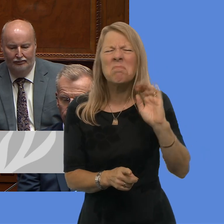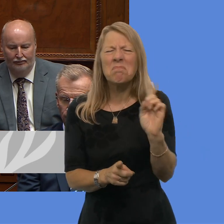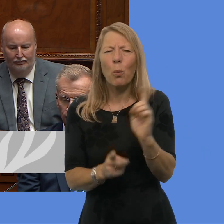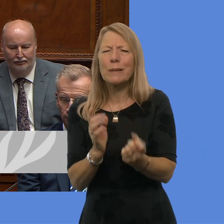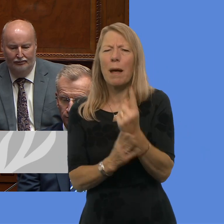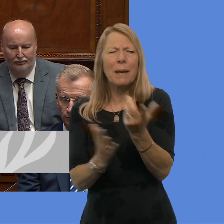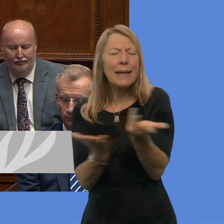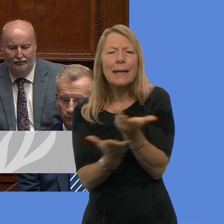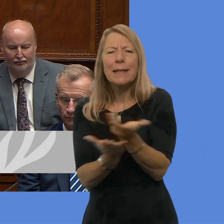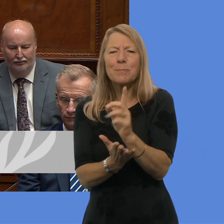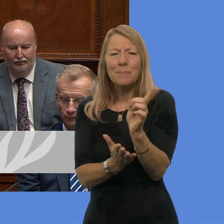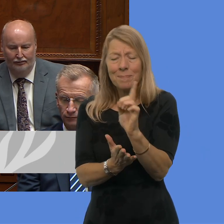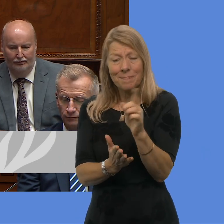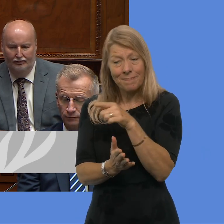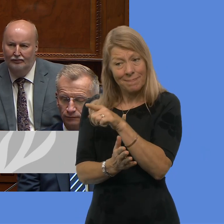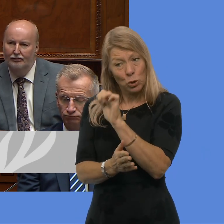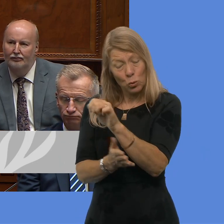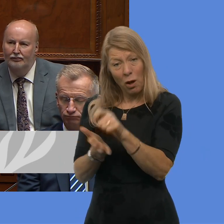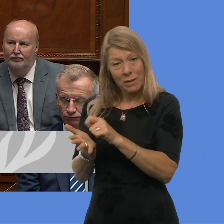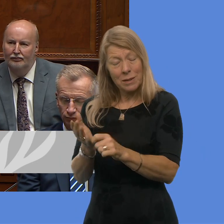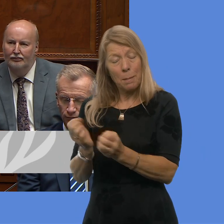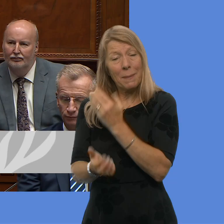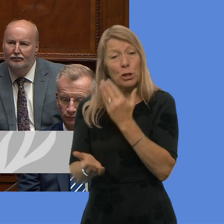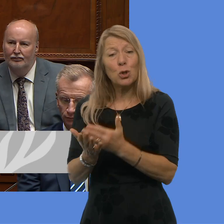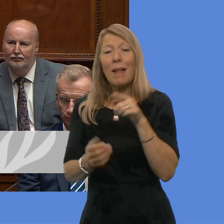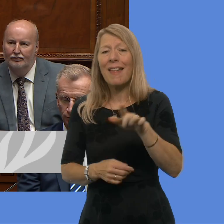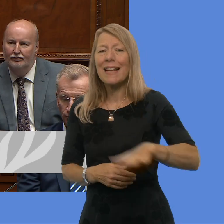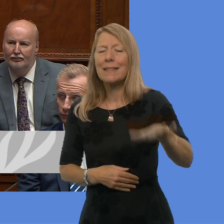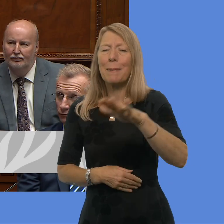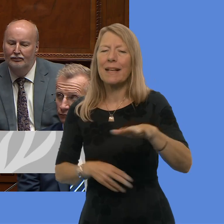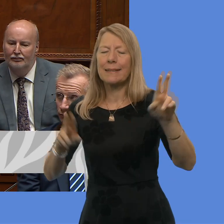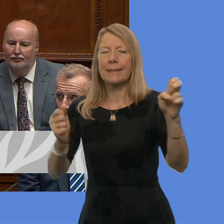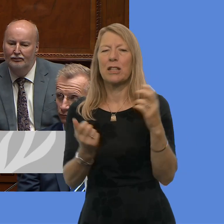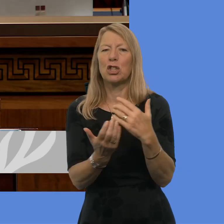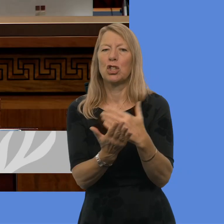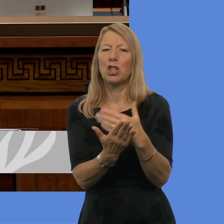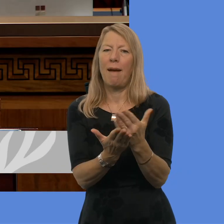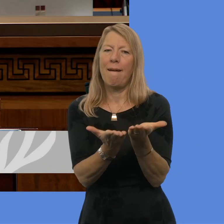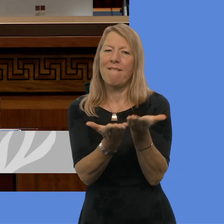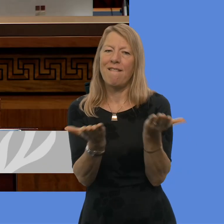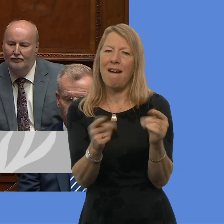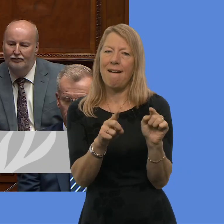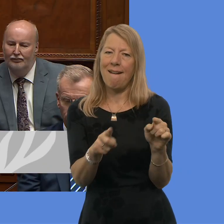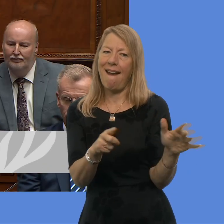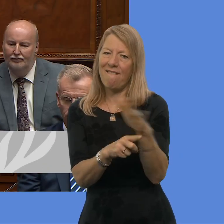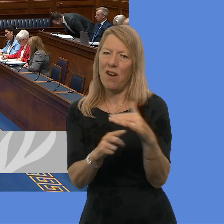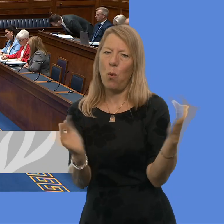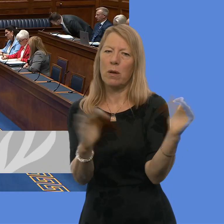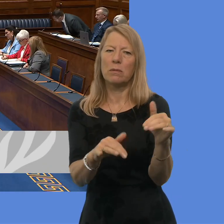your office that it will remain a shared space? Because I do have some concerns, given the track record of councillors, that it would remain the case if it went to the